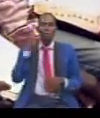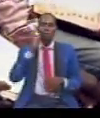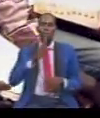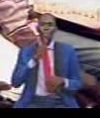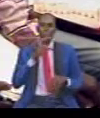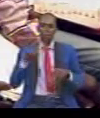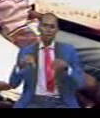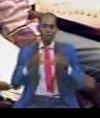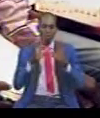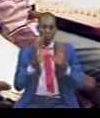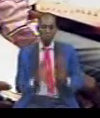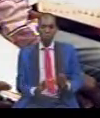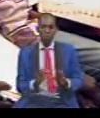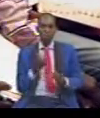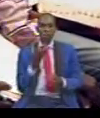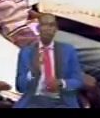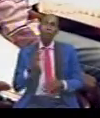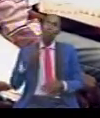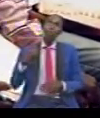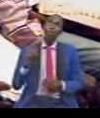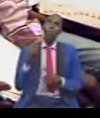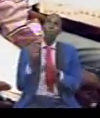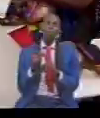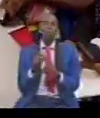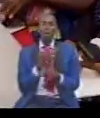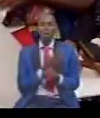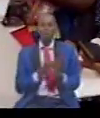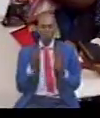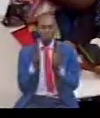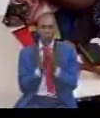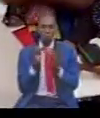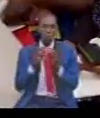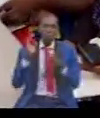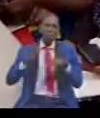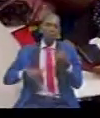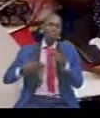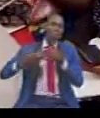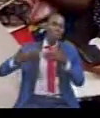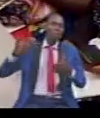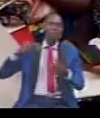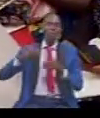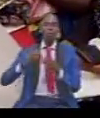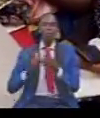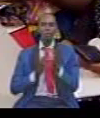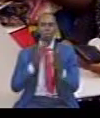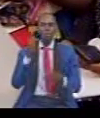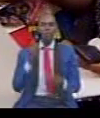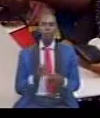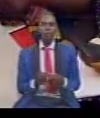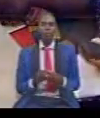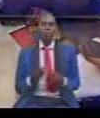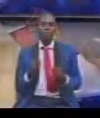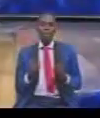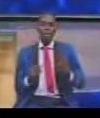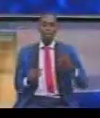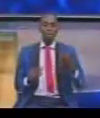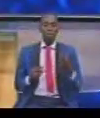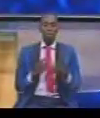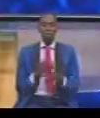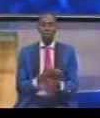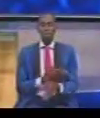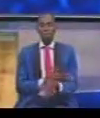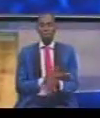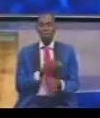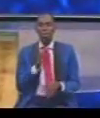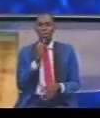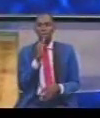word, and we'll pray more than ever before in Jesus' name. The second thing here is his